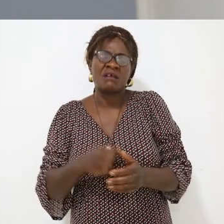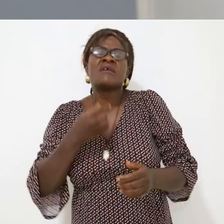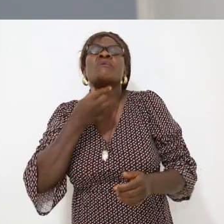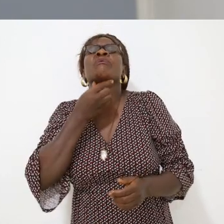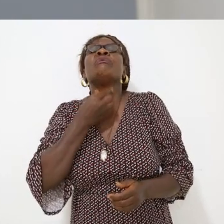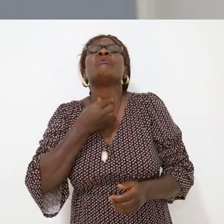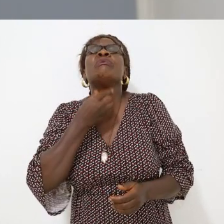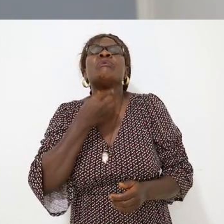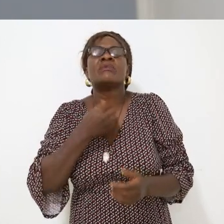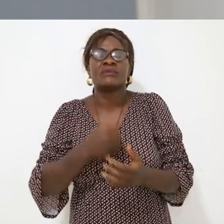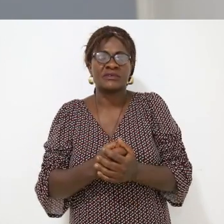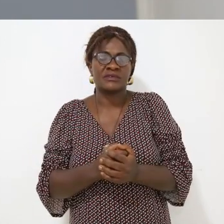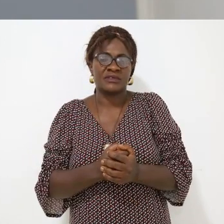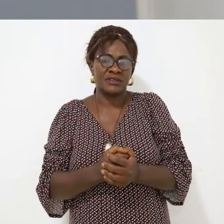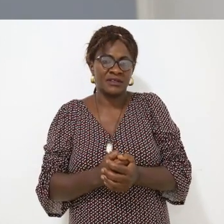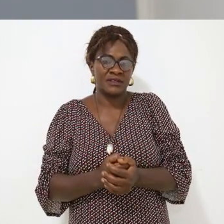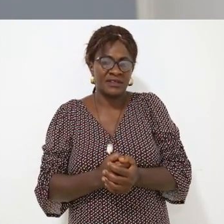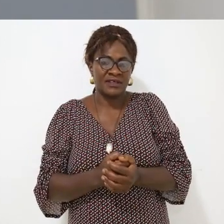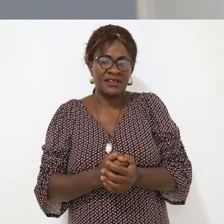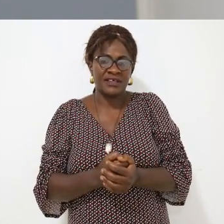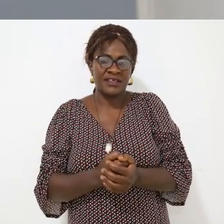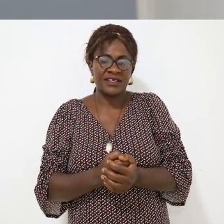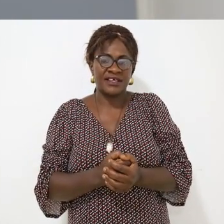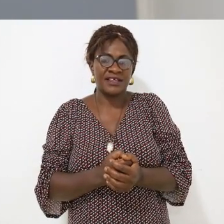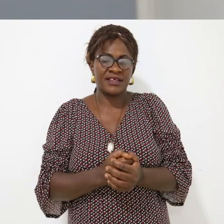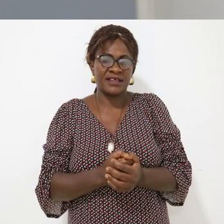sore throat,